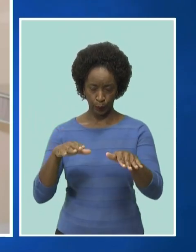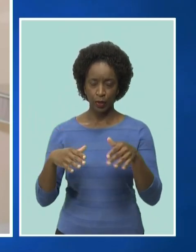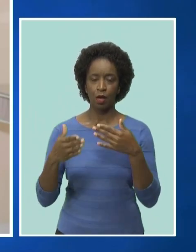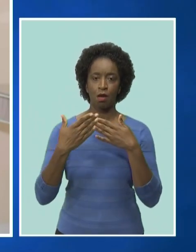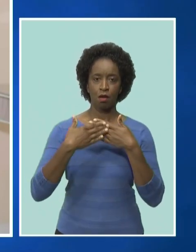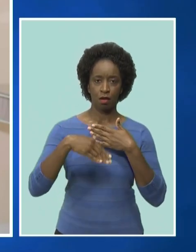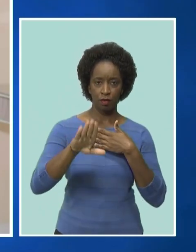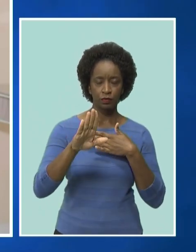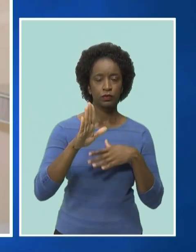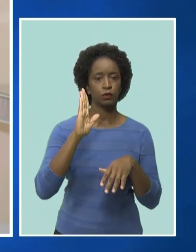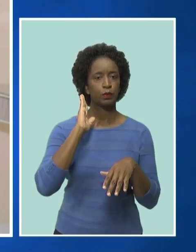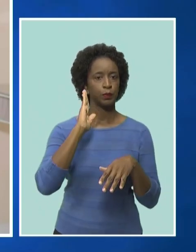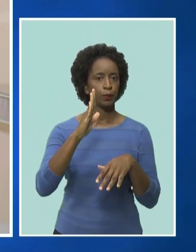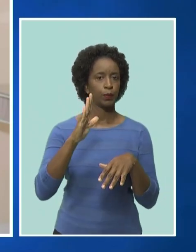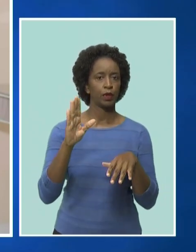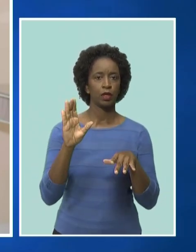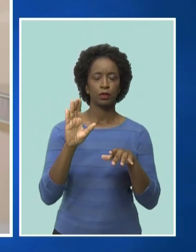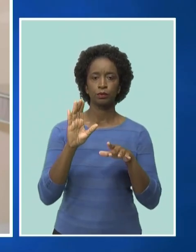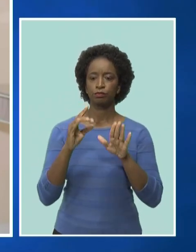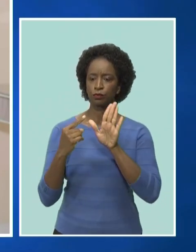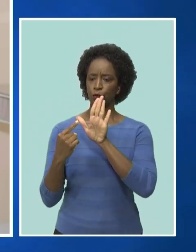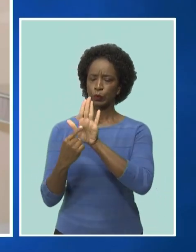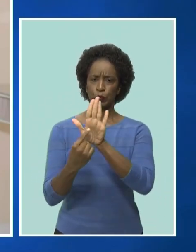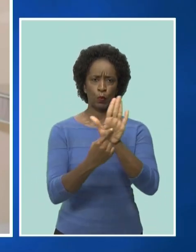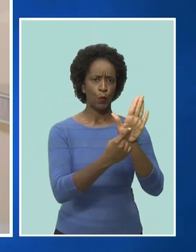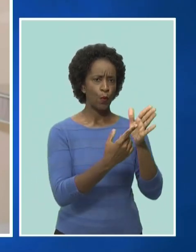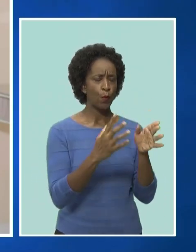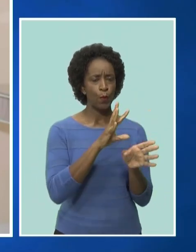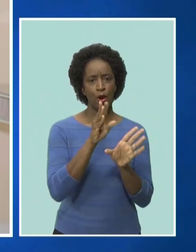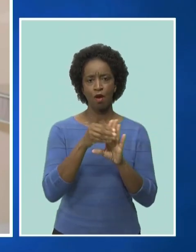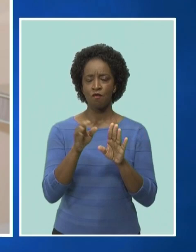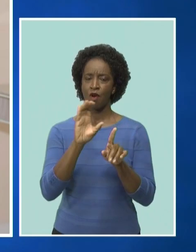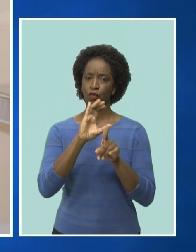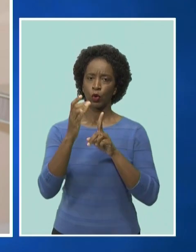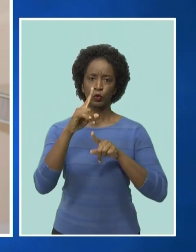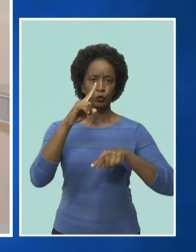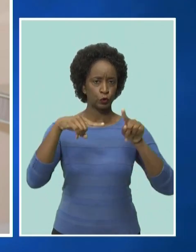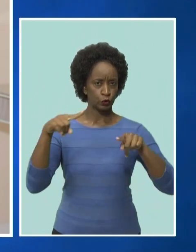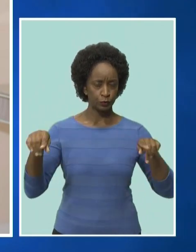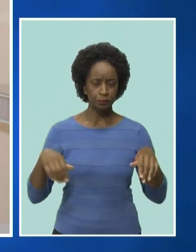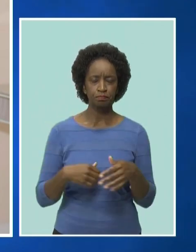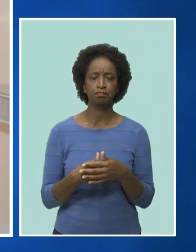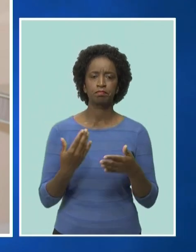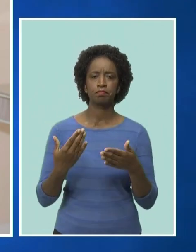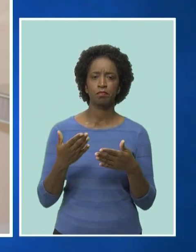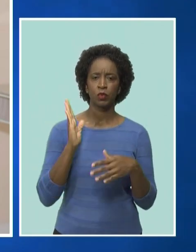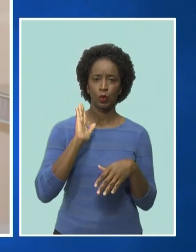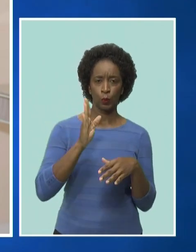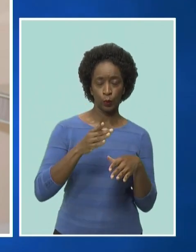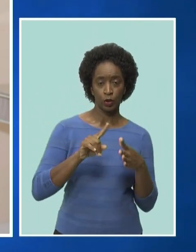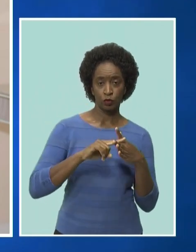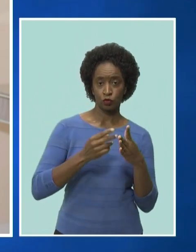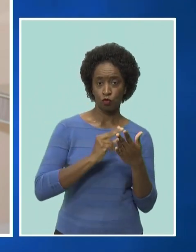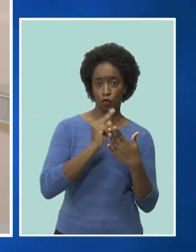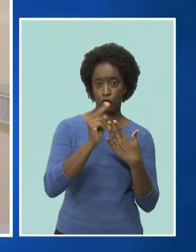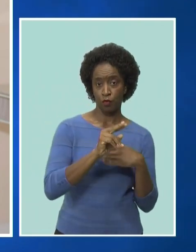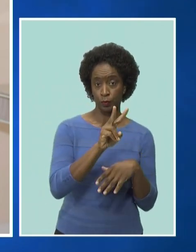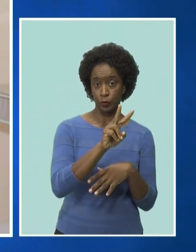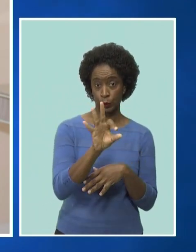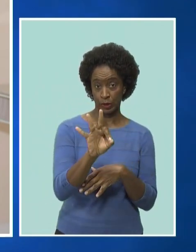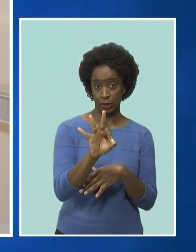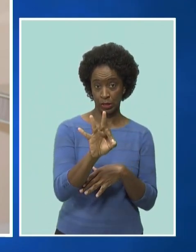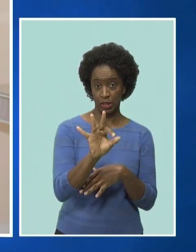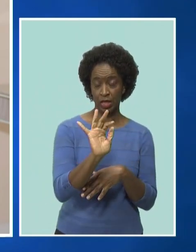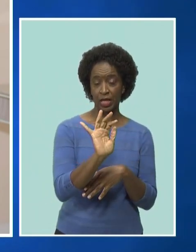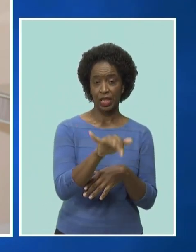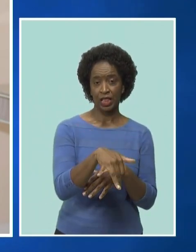very special cultural presentation. The kernel of it started, Minister, on November 29th at the Pride and